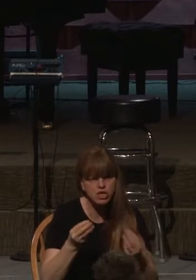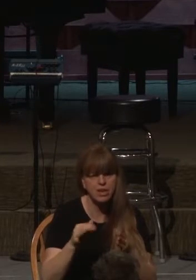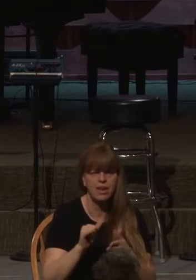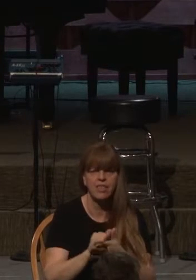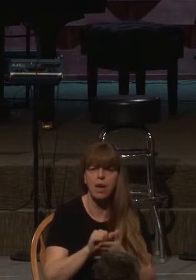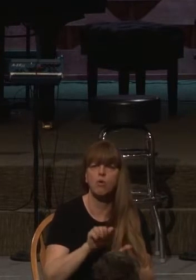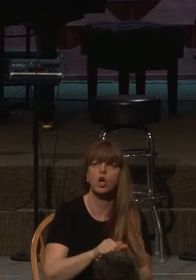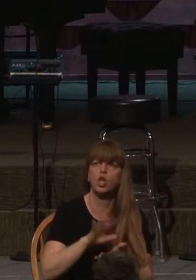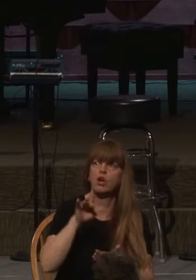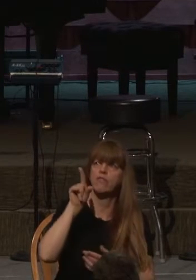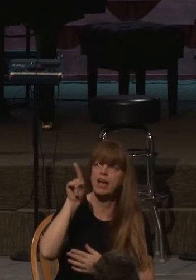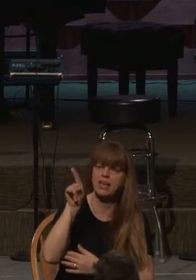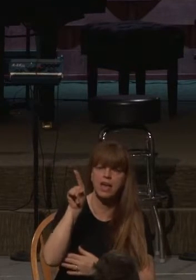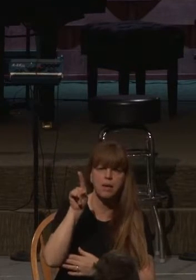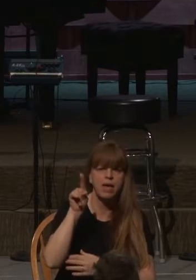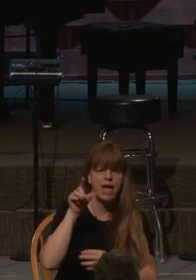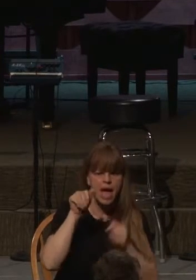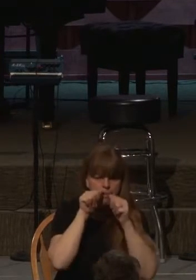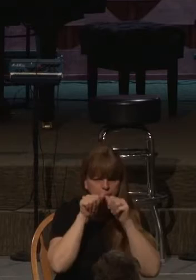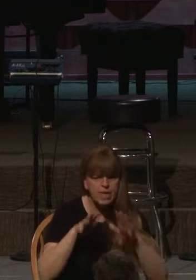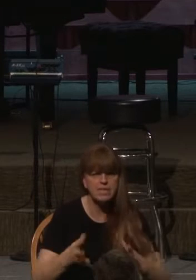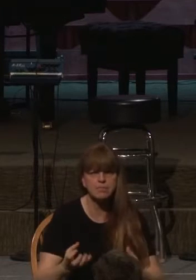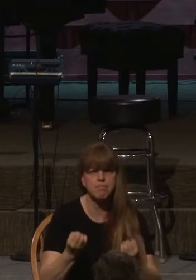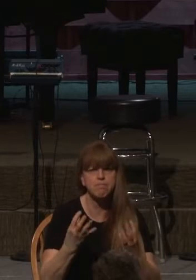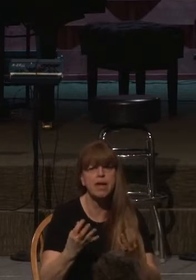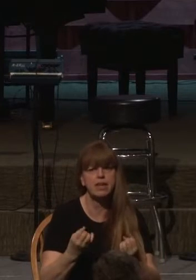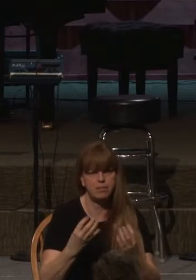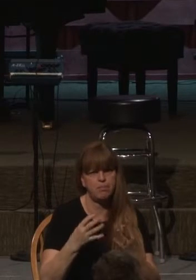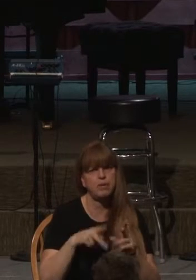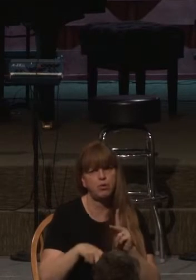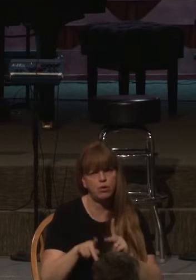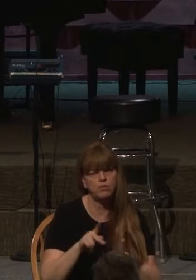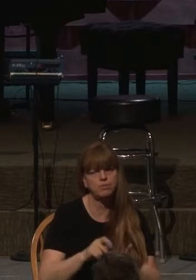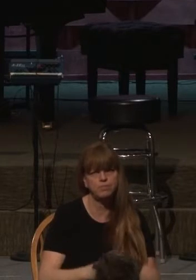with His grace. That is our greatest desire.